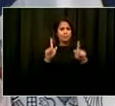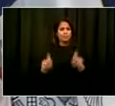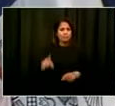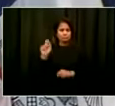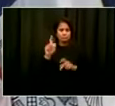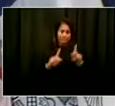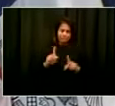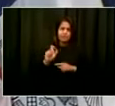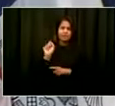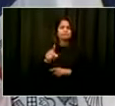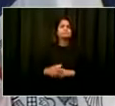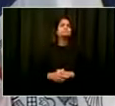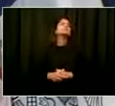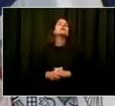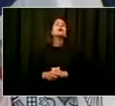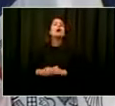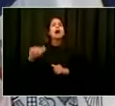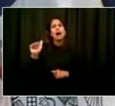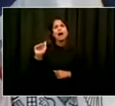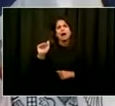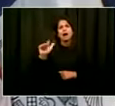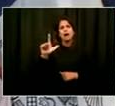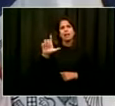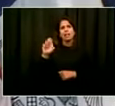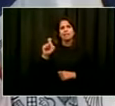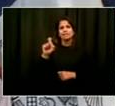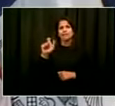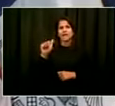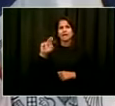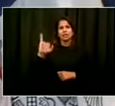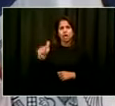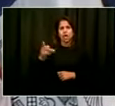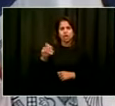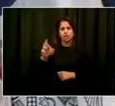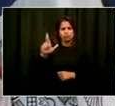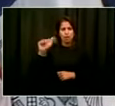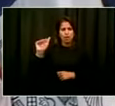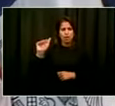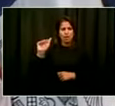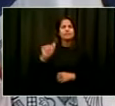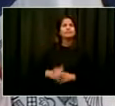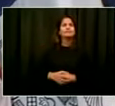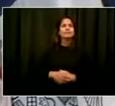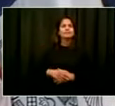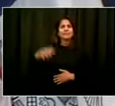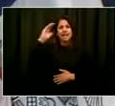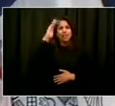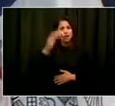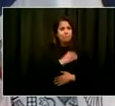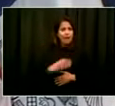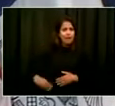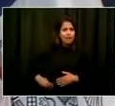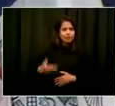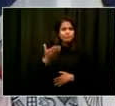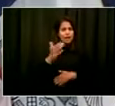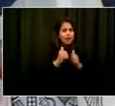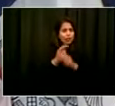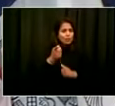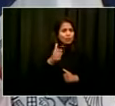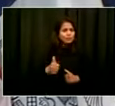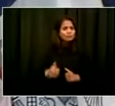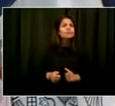Hi, Mr. Mayor. How are you doing? Good, Alejandra. How are you? I'm good, thanks. I just have one question that another reporter asked